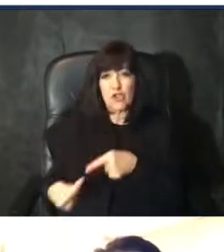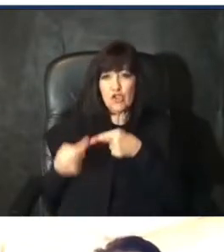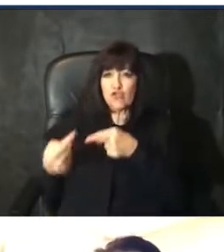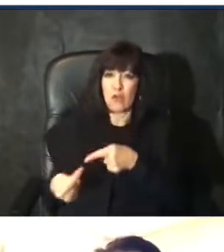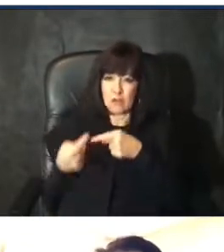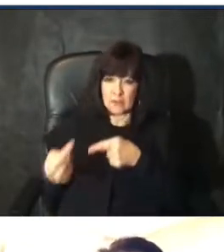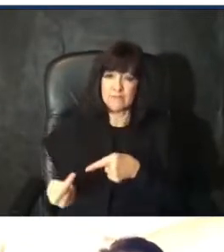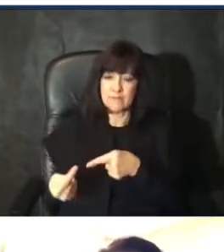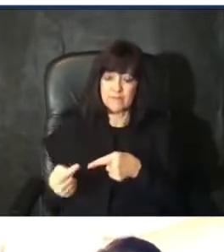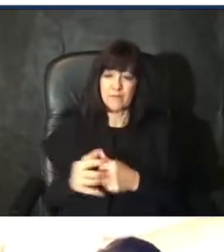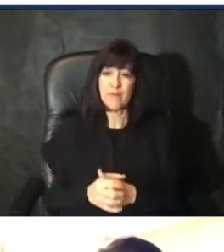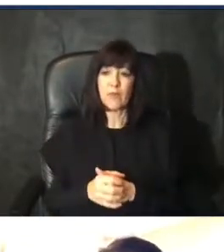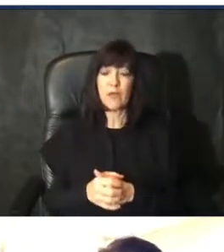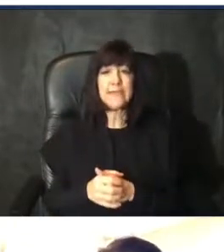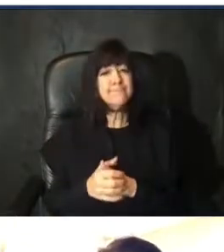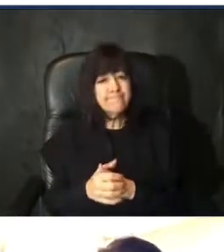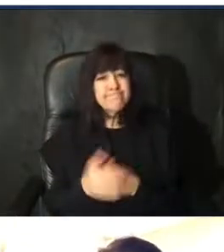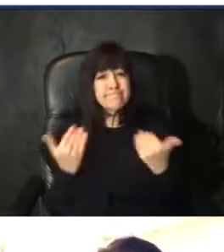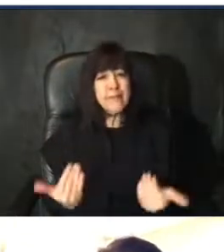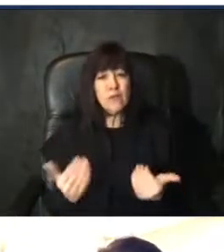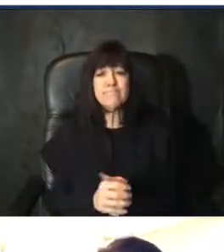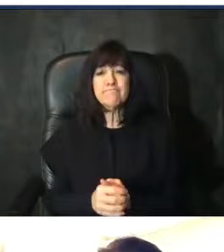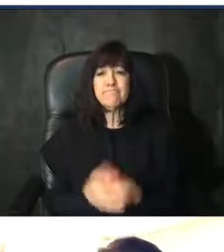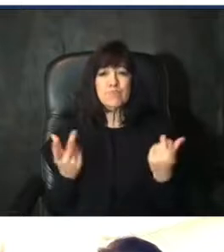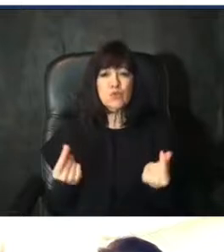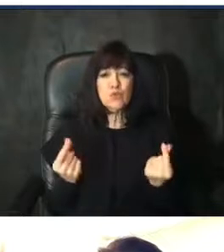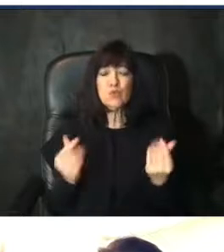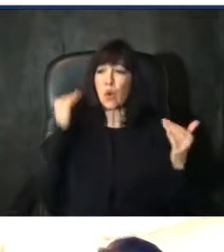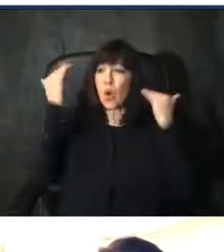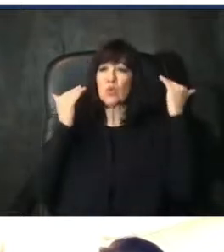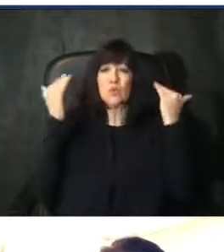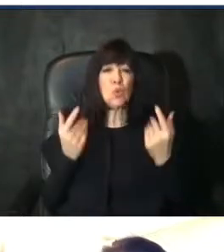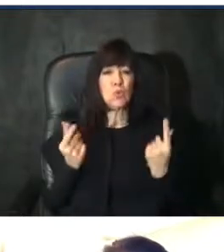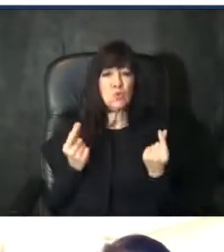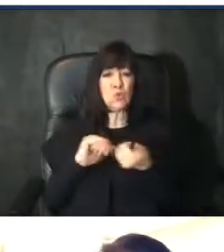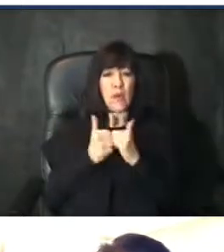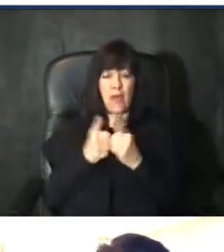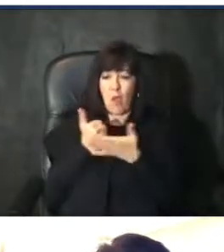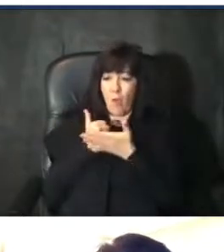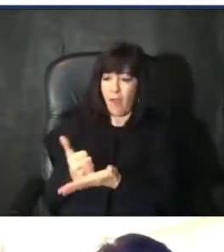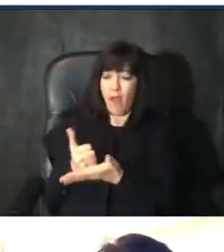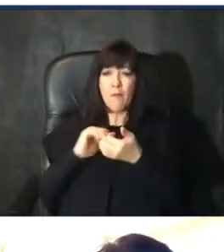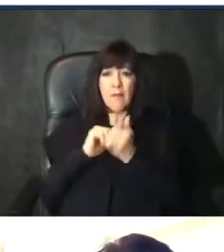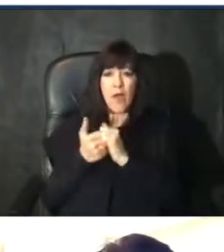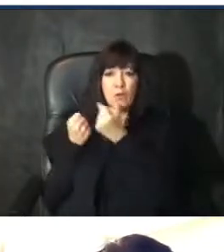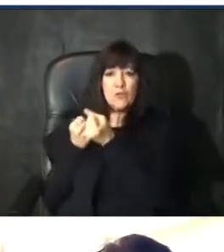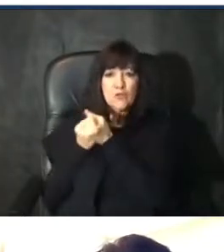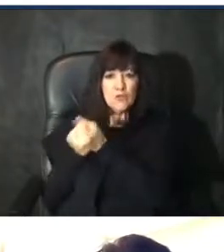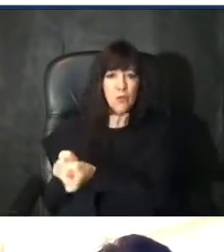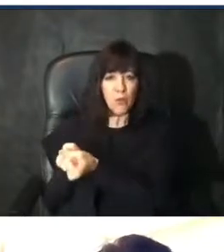that caregivers can do to protect against any potential impacts and help build resiliency to